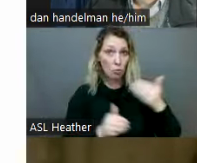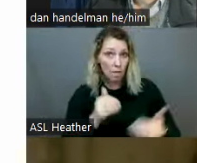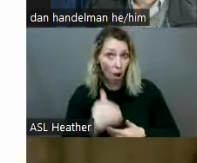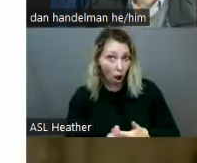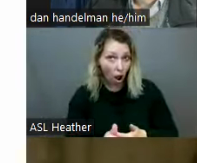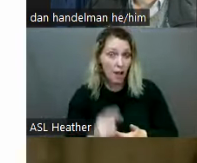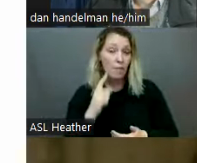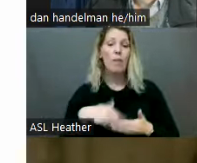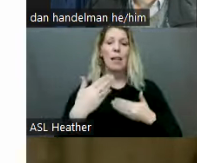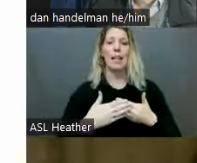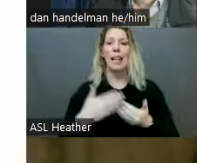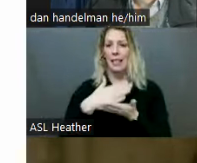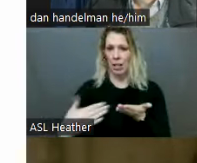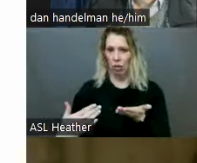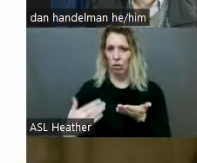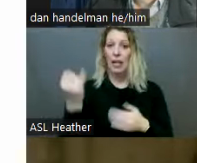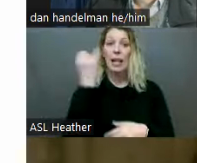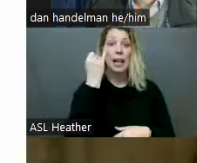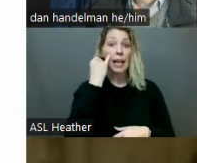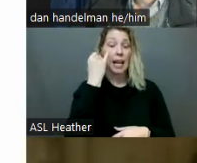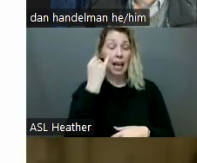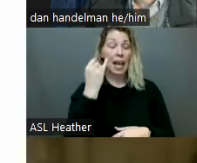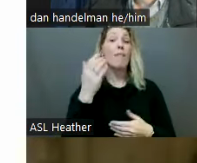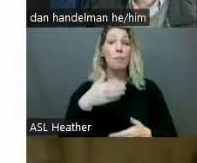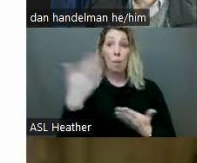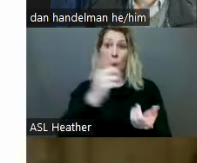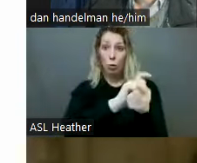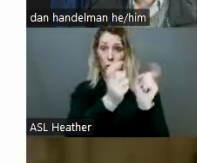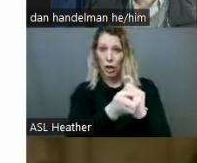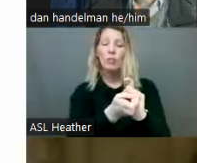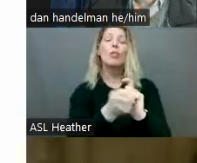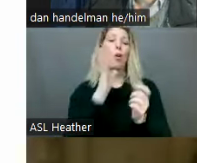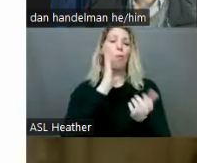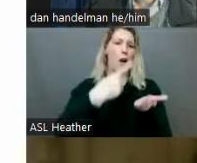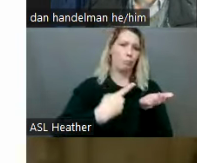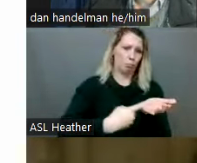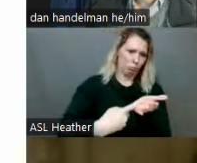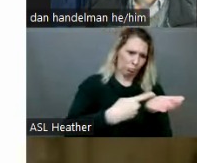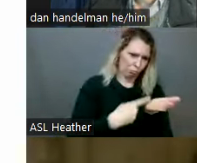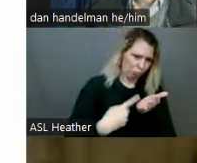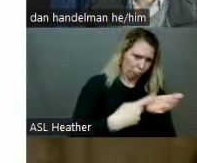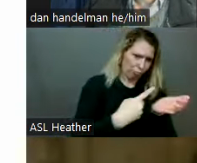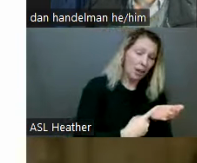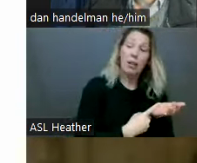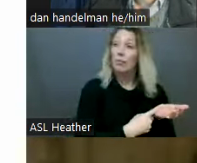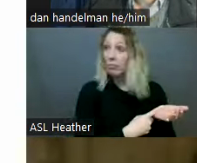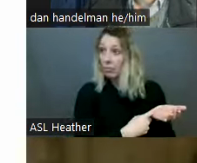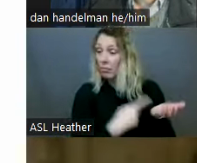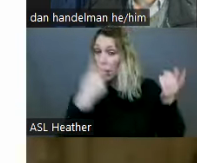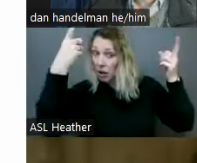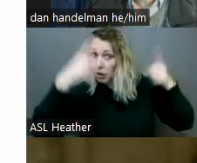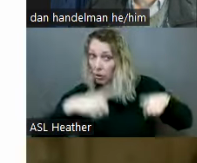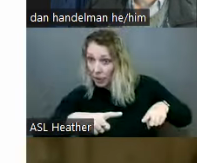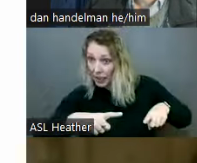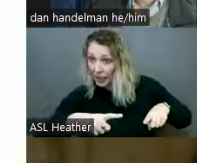the next section. If there are proposed changes, we'll discuss them, then ask if there's consensus.